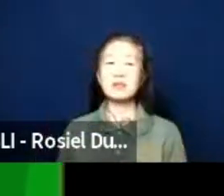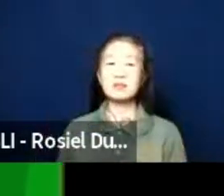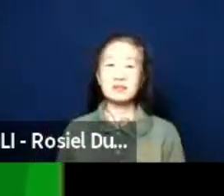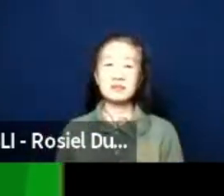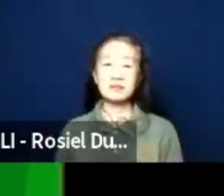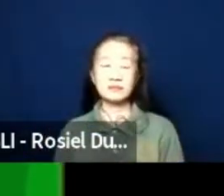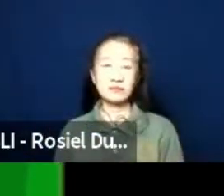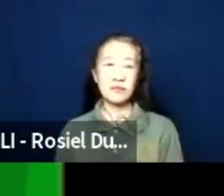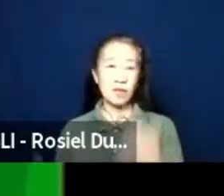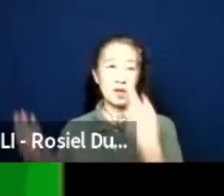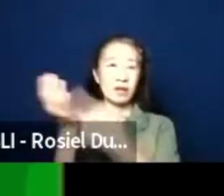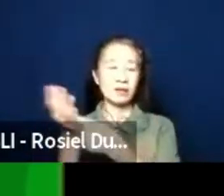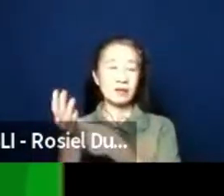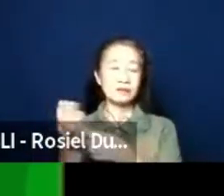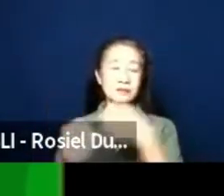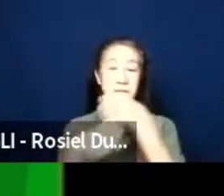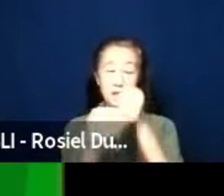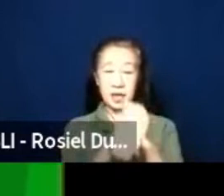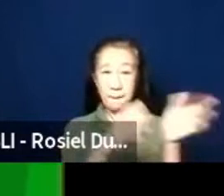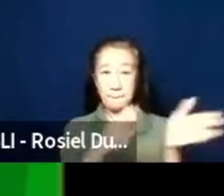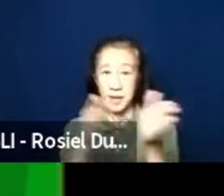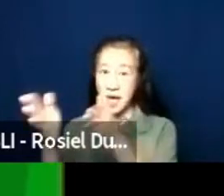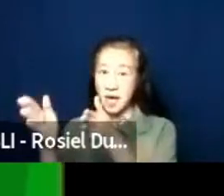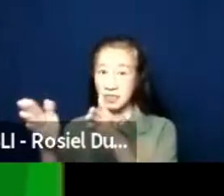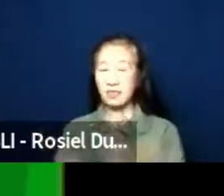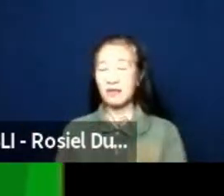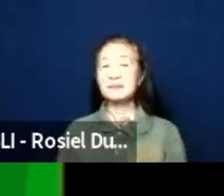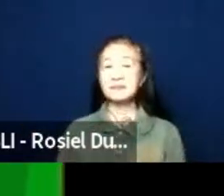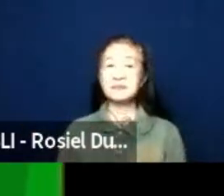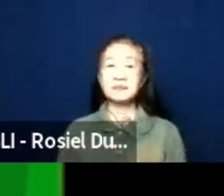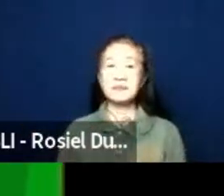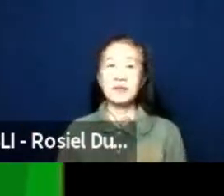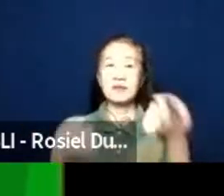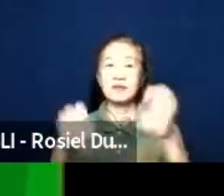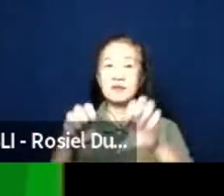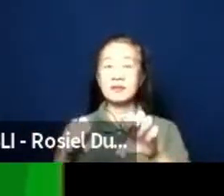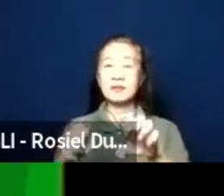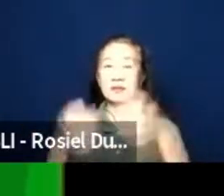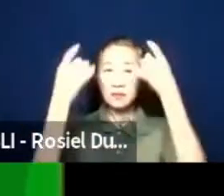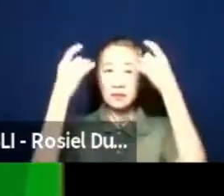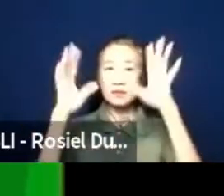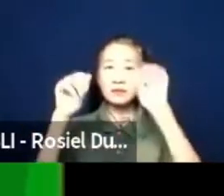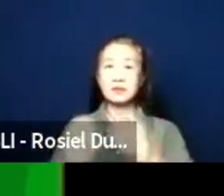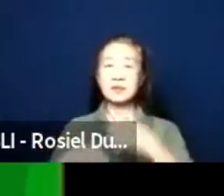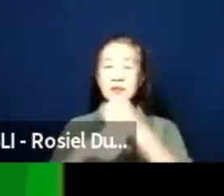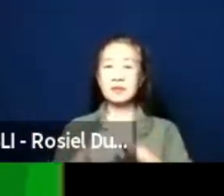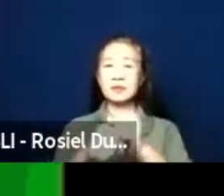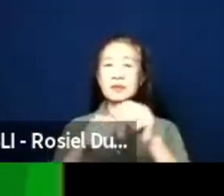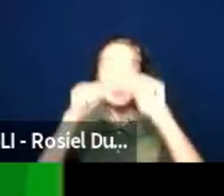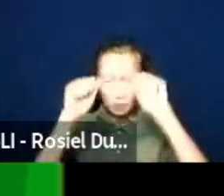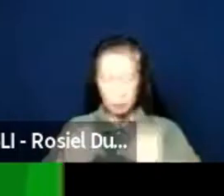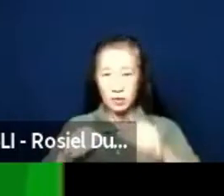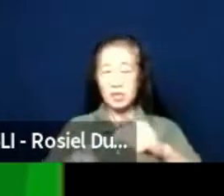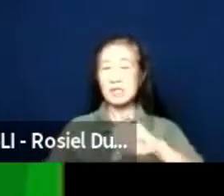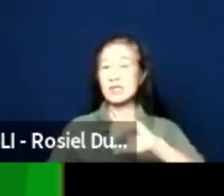Now let's talk about make a plan. Make a plan in the event of disaster. Could make it on your own for several